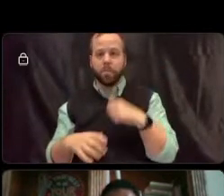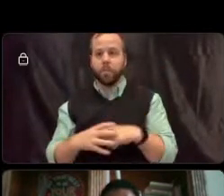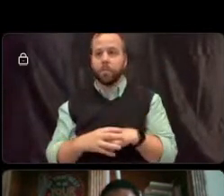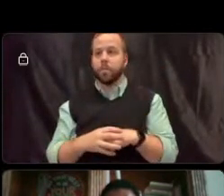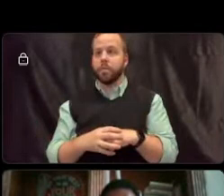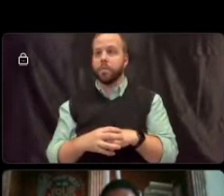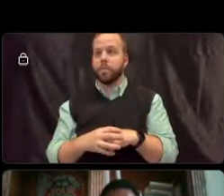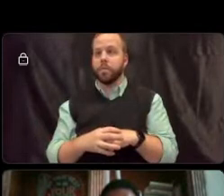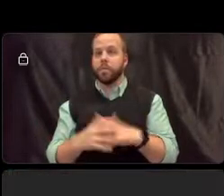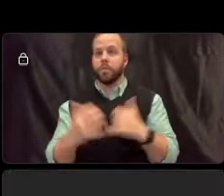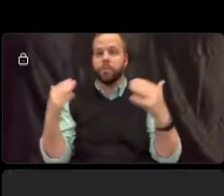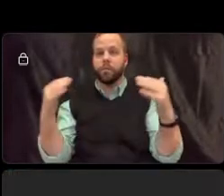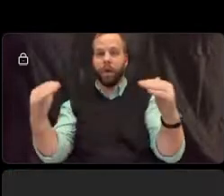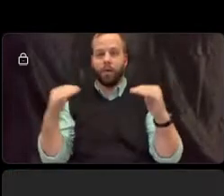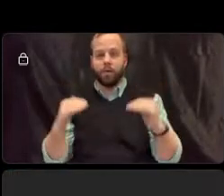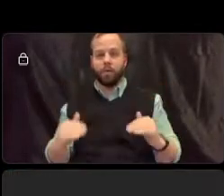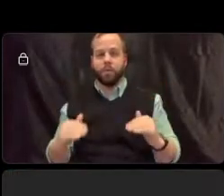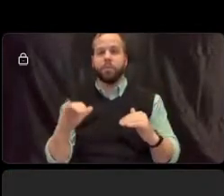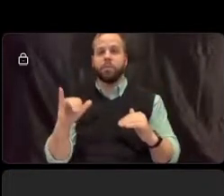item 9.